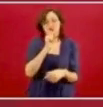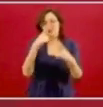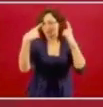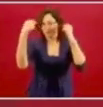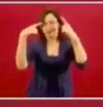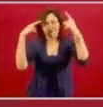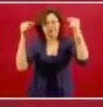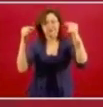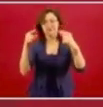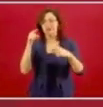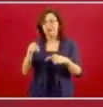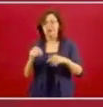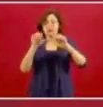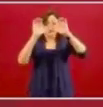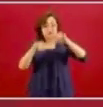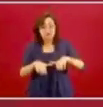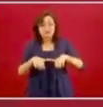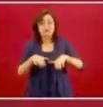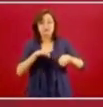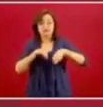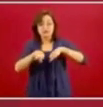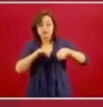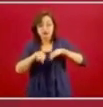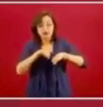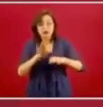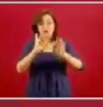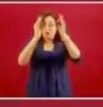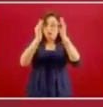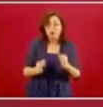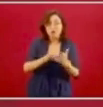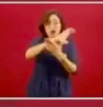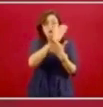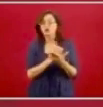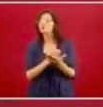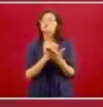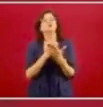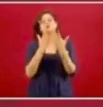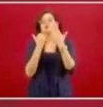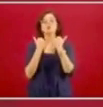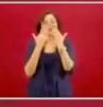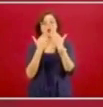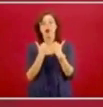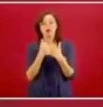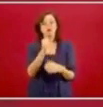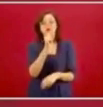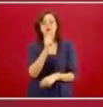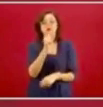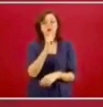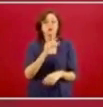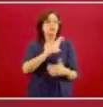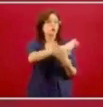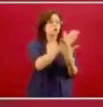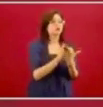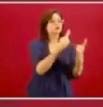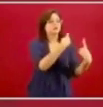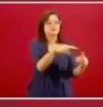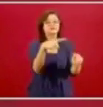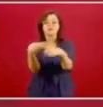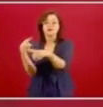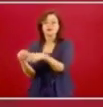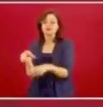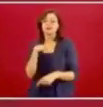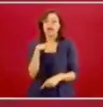these interns that you're talking about, they are currently being trained. They are not hired formally.